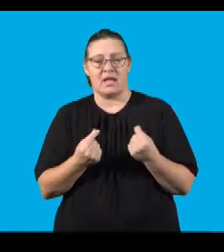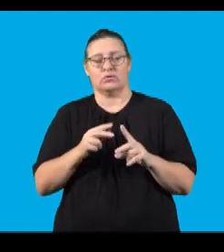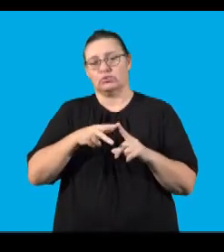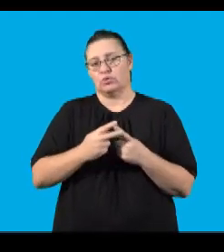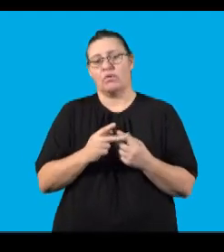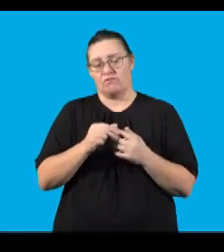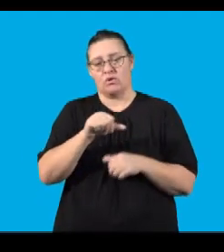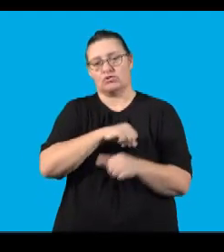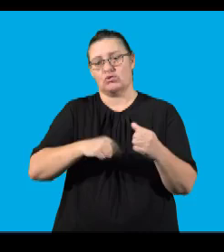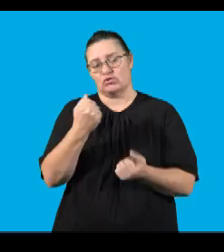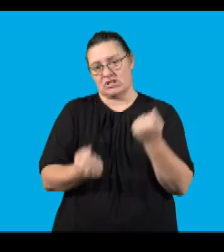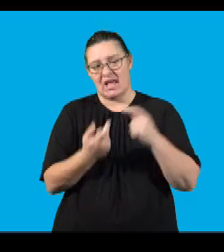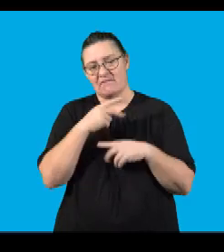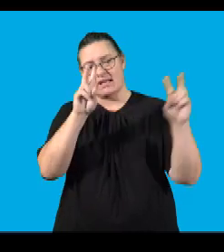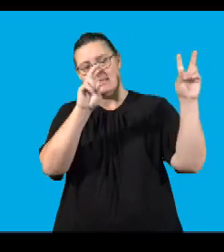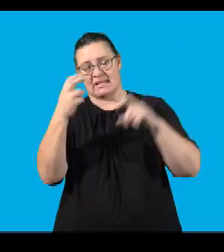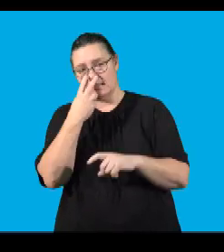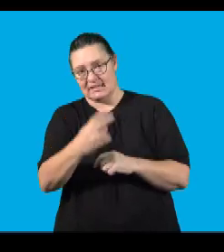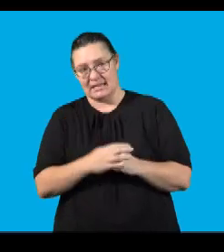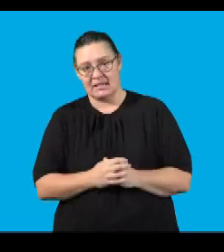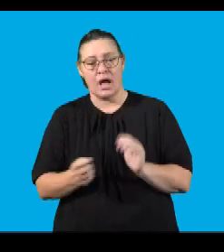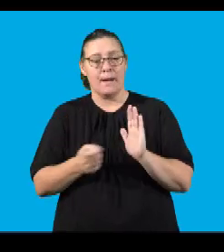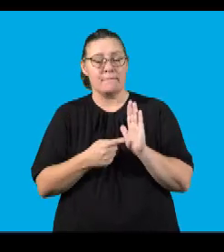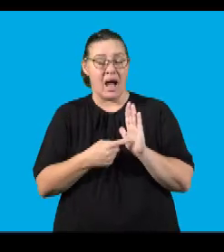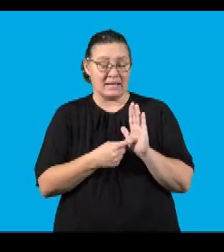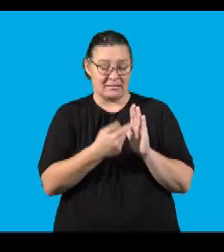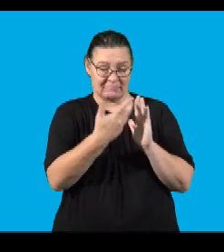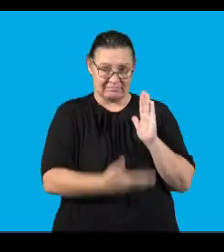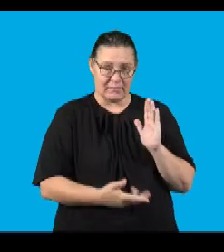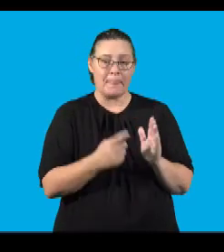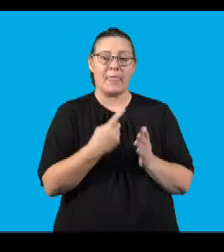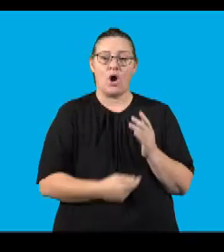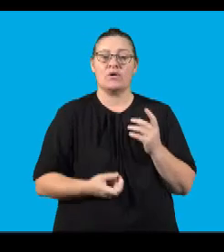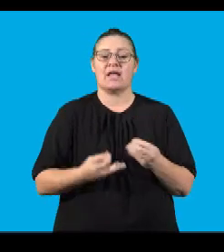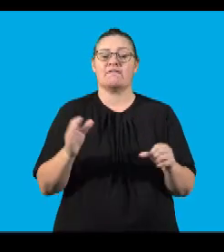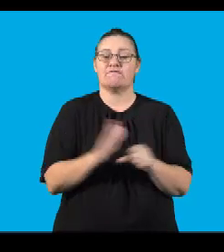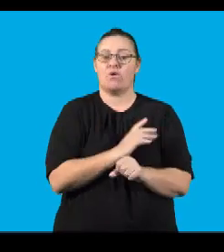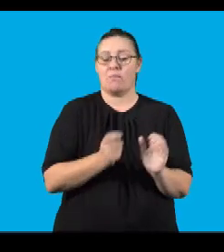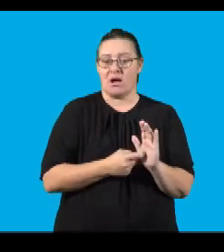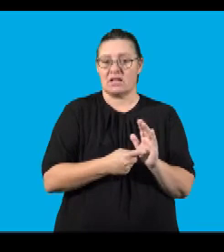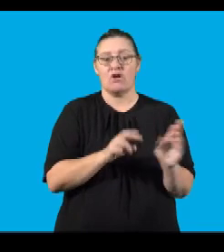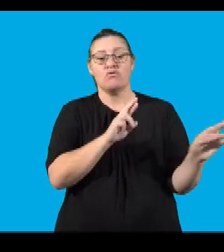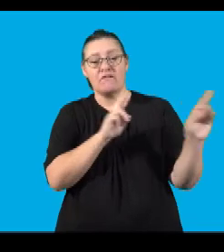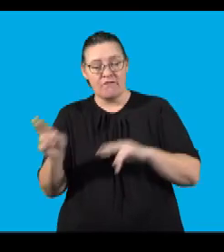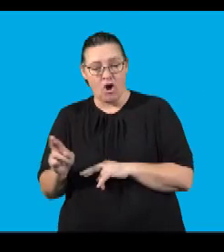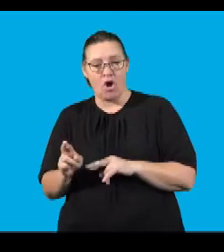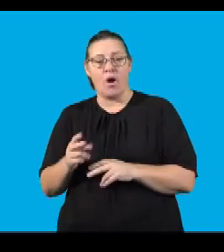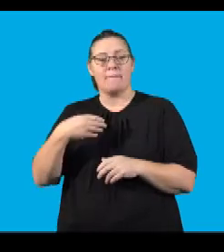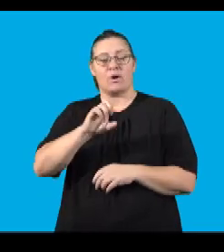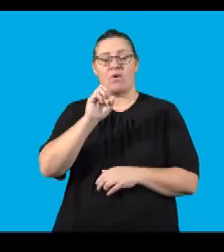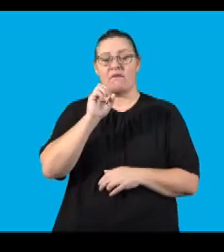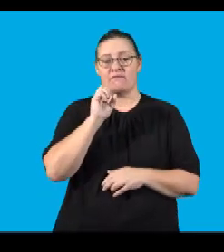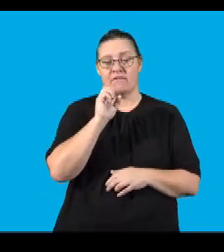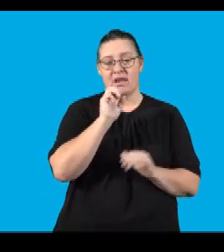justice, as we see in the title. You'll see in the marking directive, you'll only get full marks if you refer to